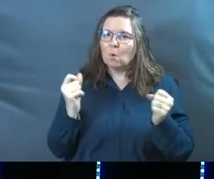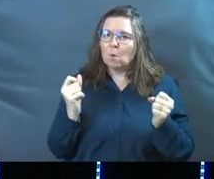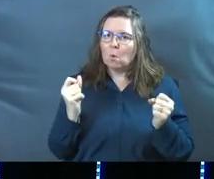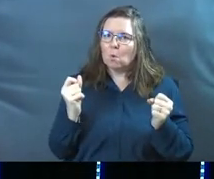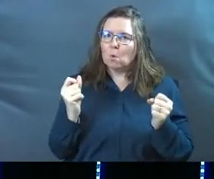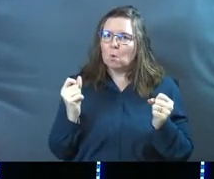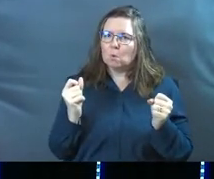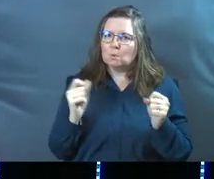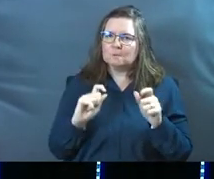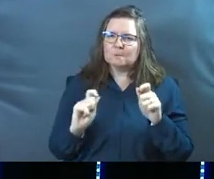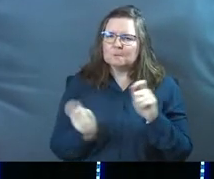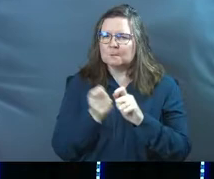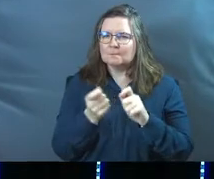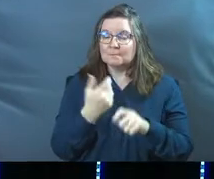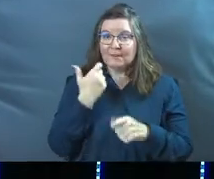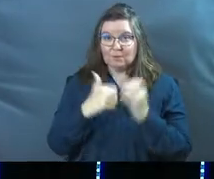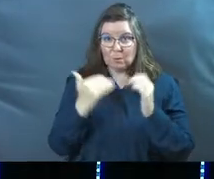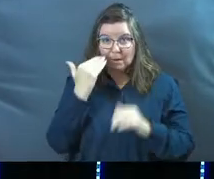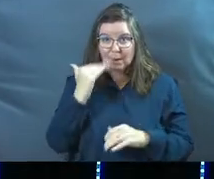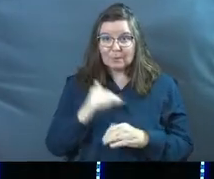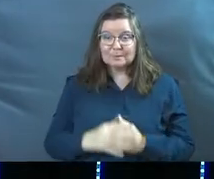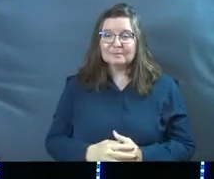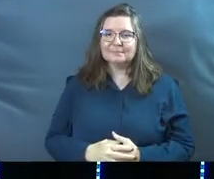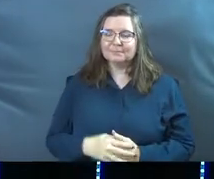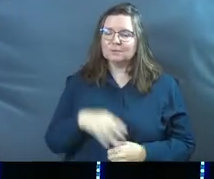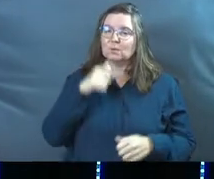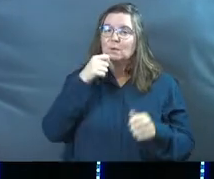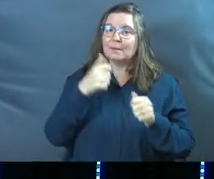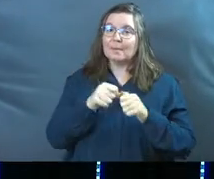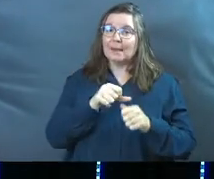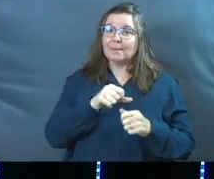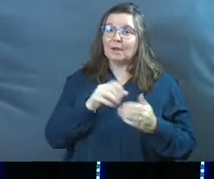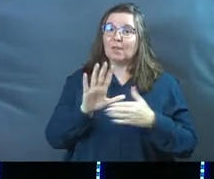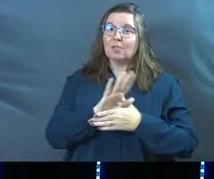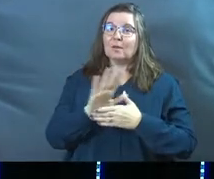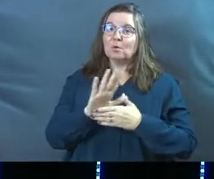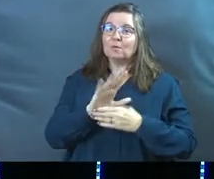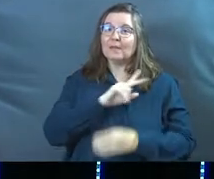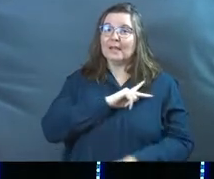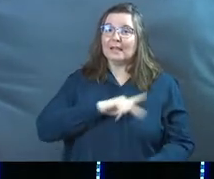cold. Everybody knows. Do you remember The Princess Bride?